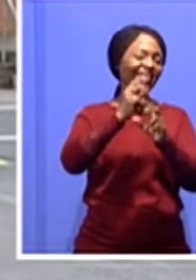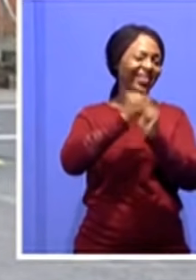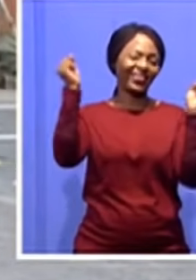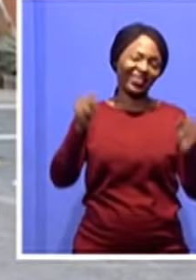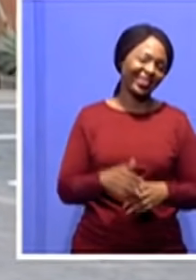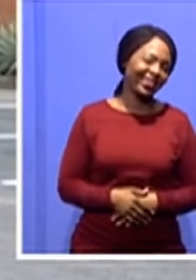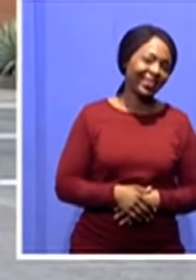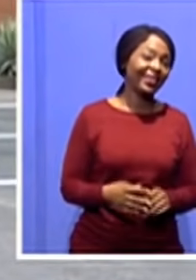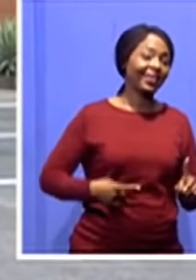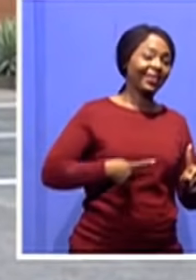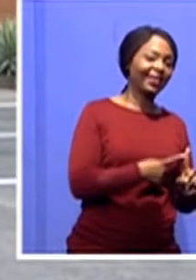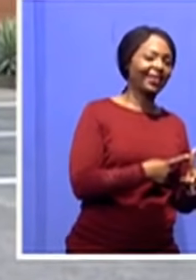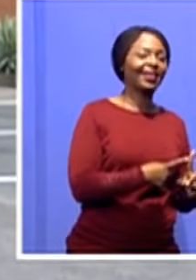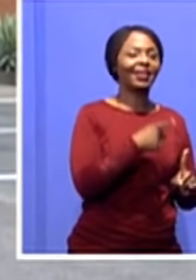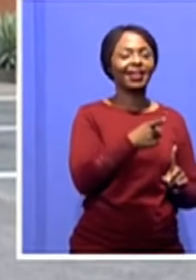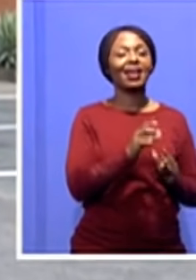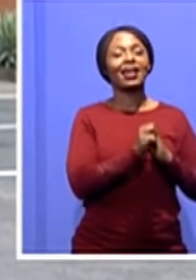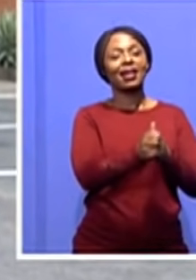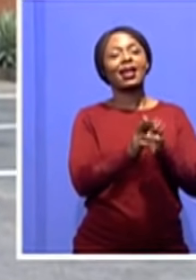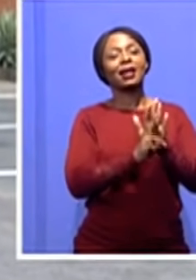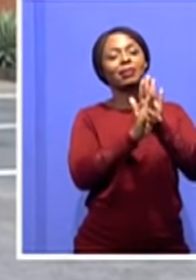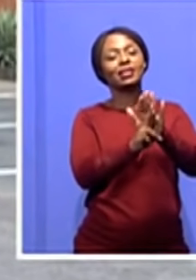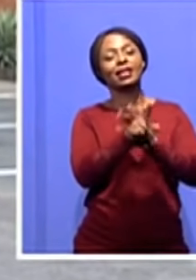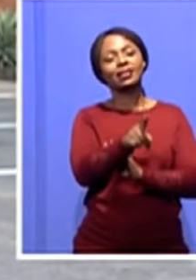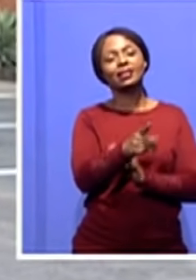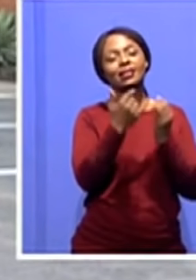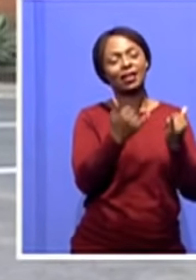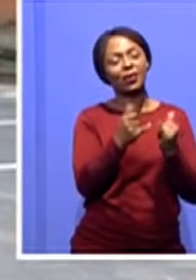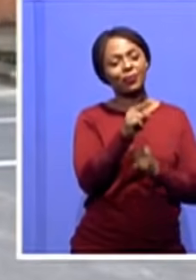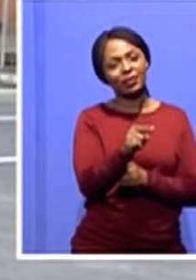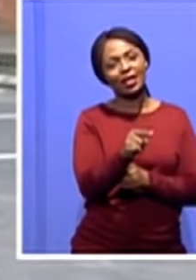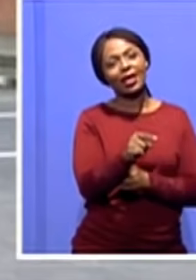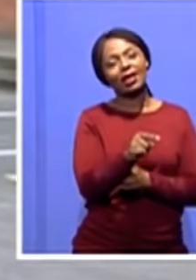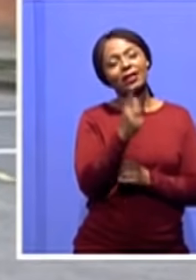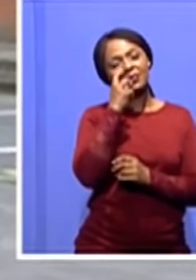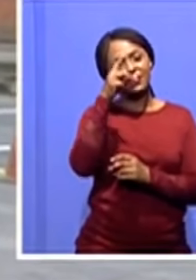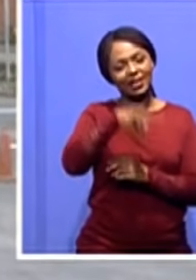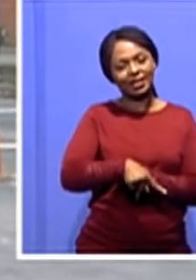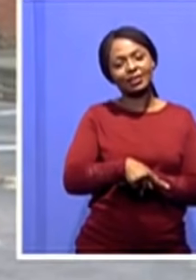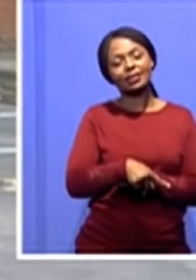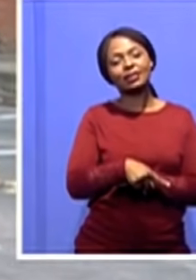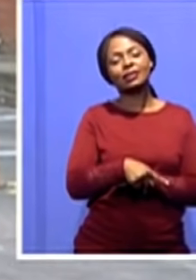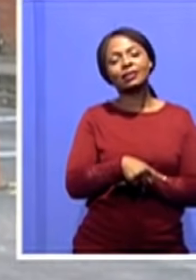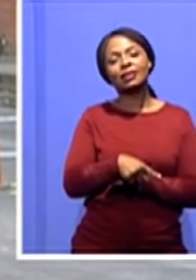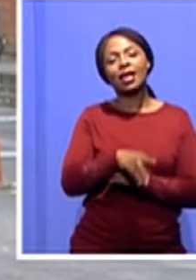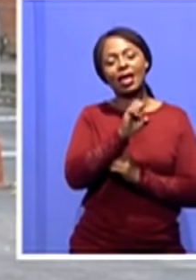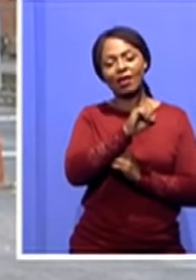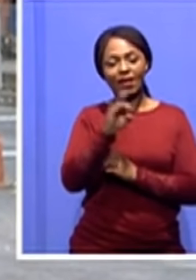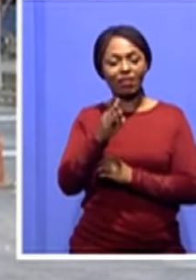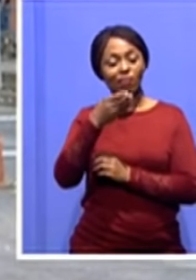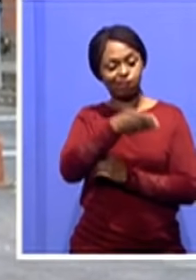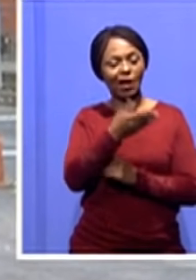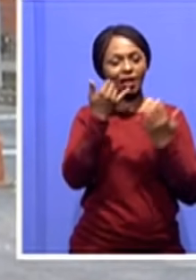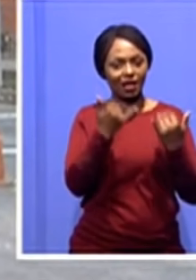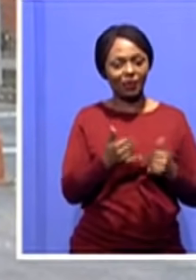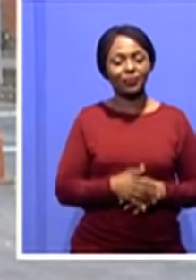Freedom Fighters. They are here in the province of KwaZulu-Natal, in Phoenix to be precise, plain, campaigning ahead of the local government elections. We are expecting the